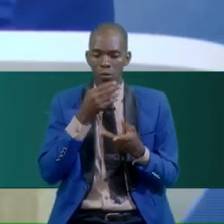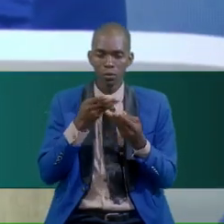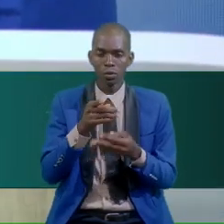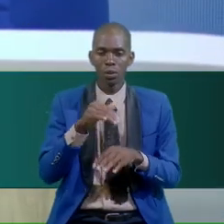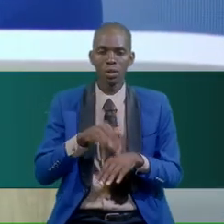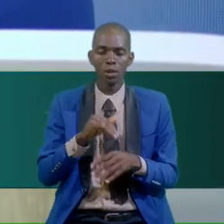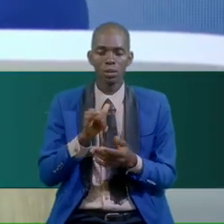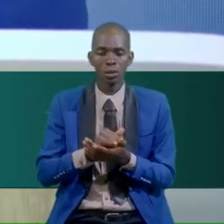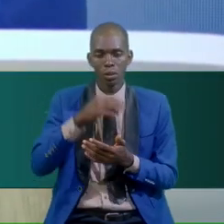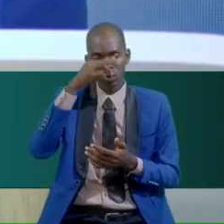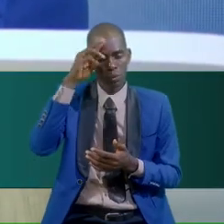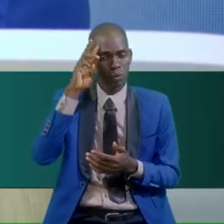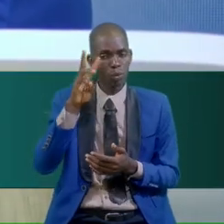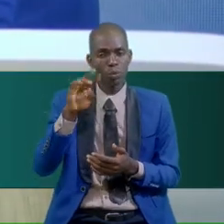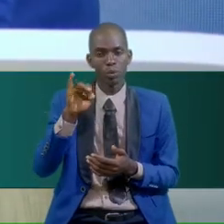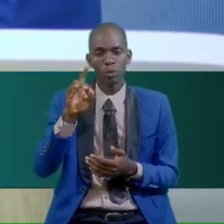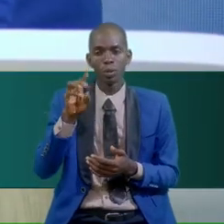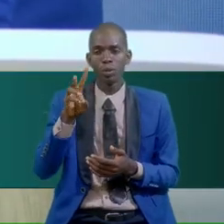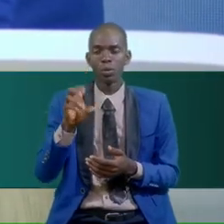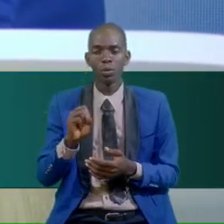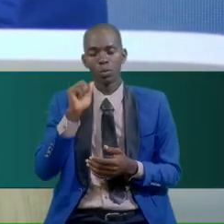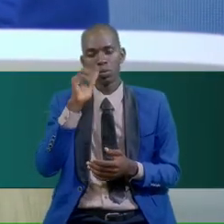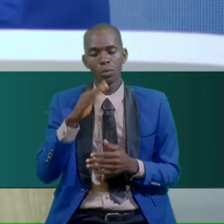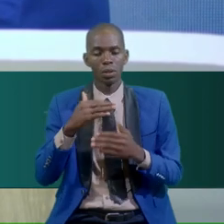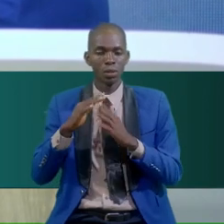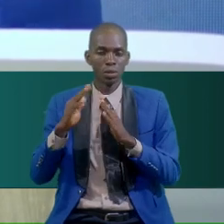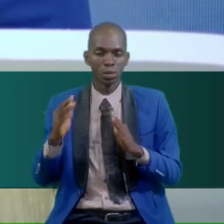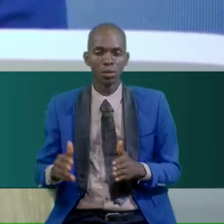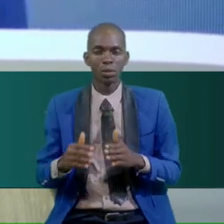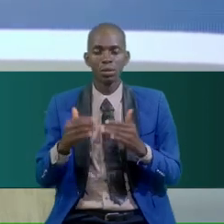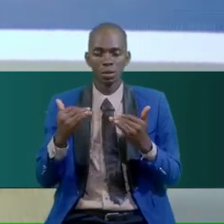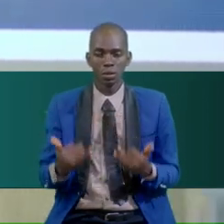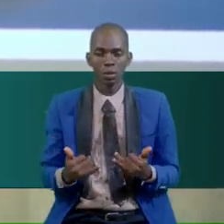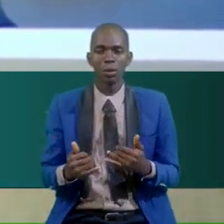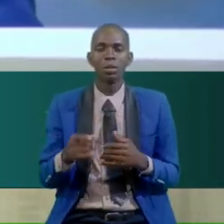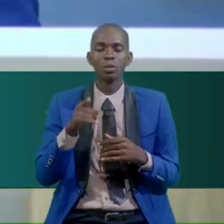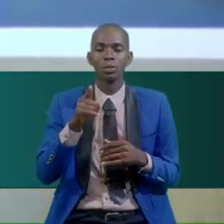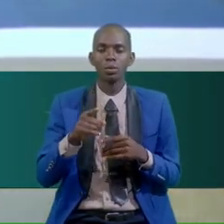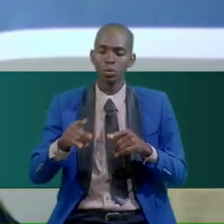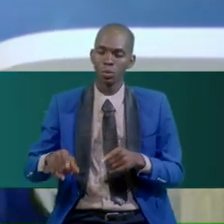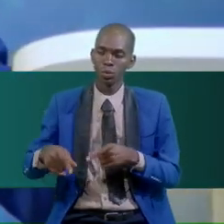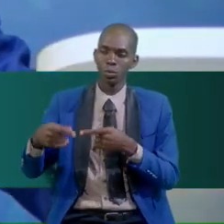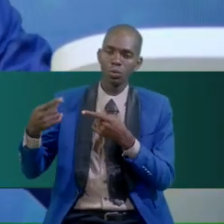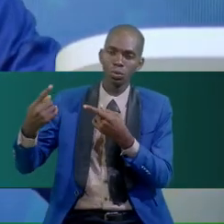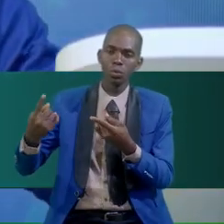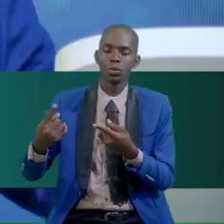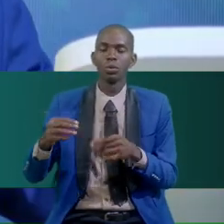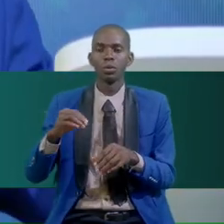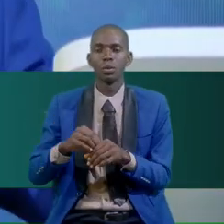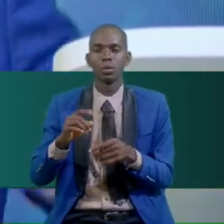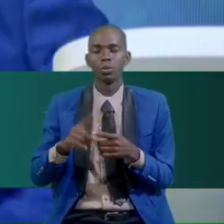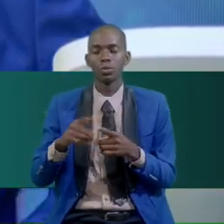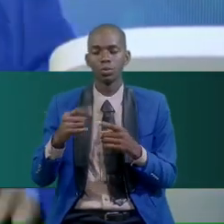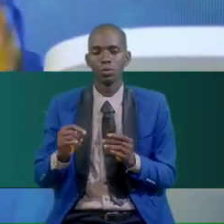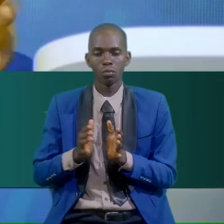of personal preparation, hidden, and then go into public